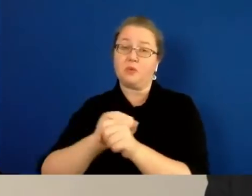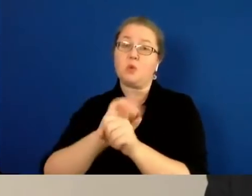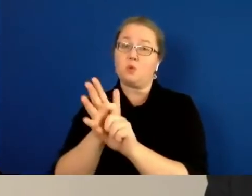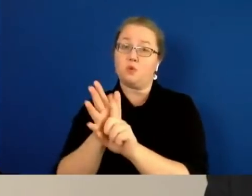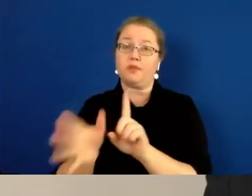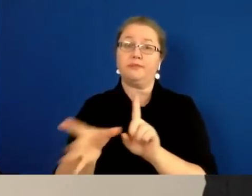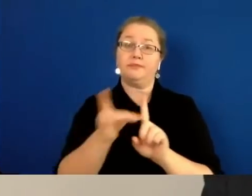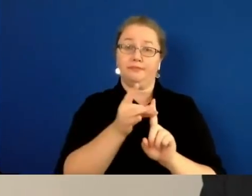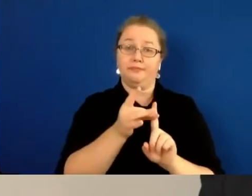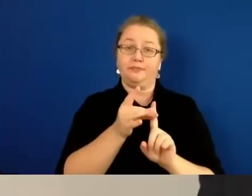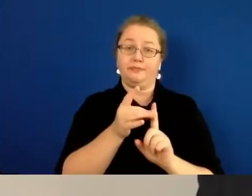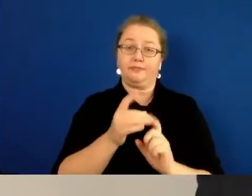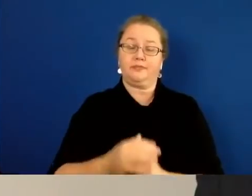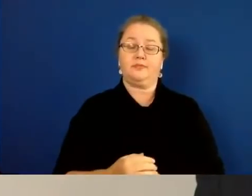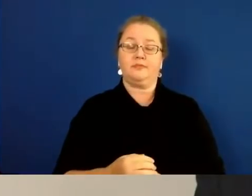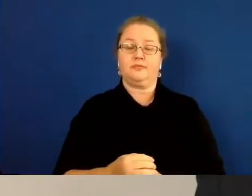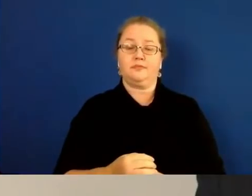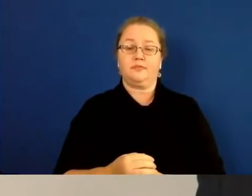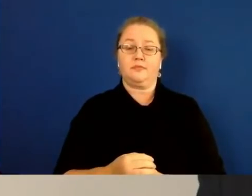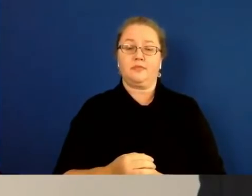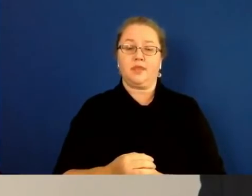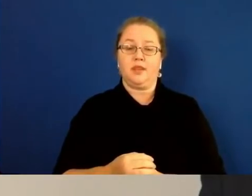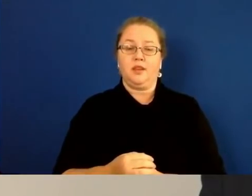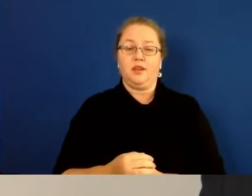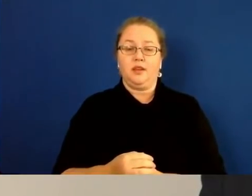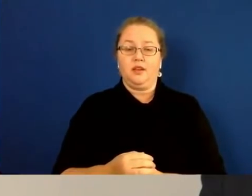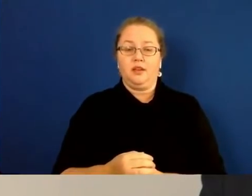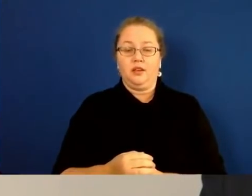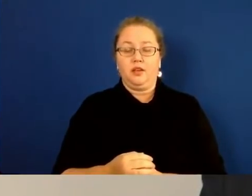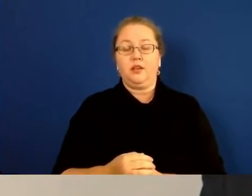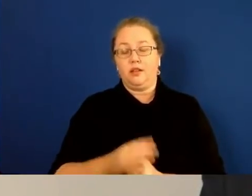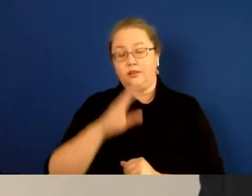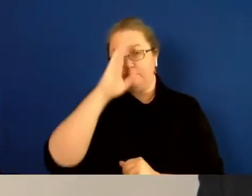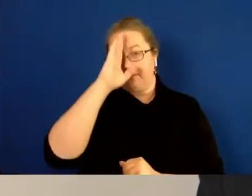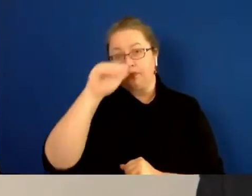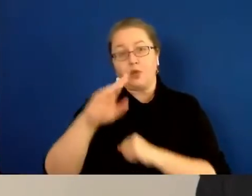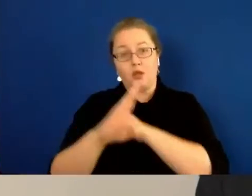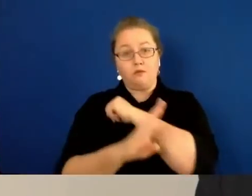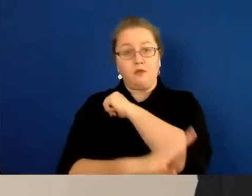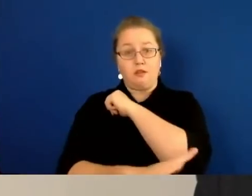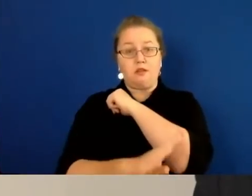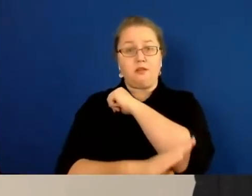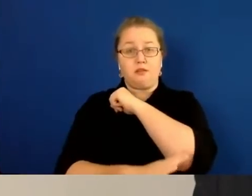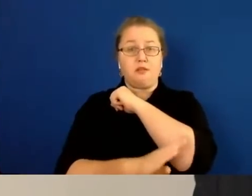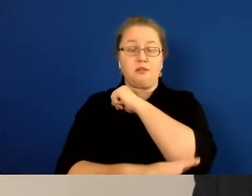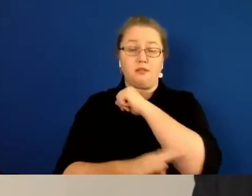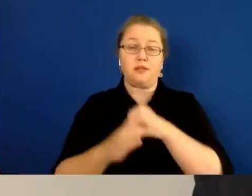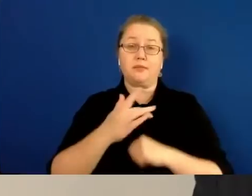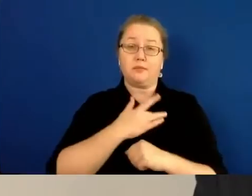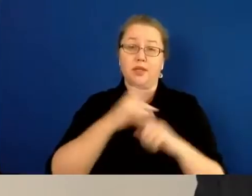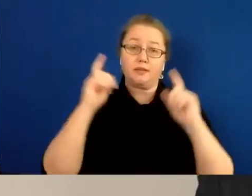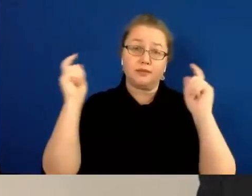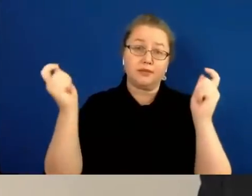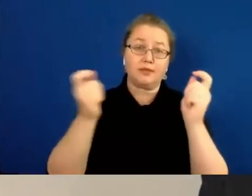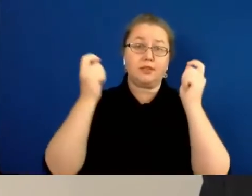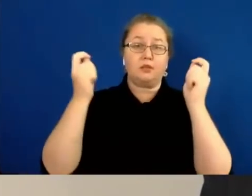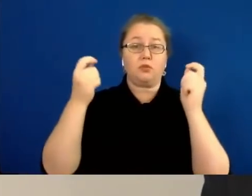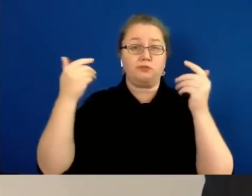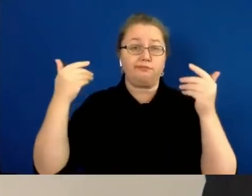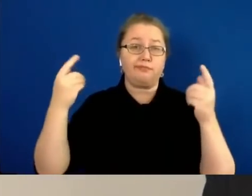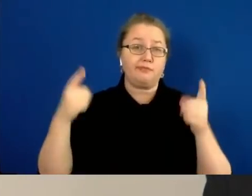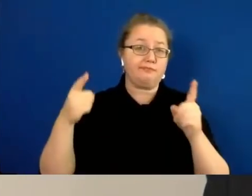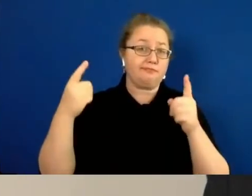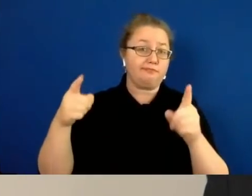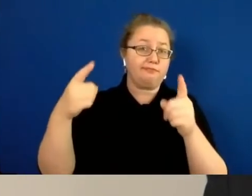and 435 staff. We have no new community outbreaks to report today, but a reminder that this